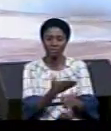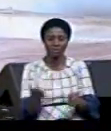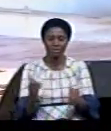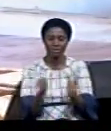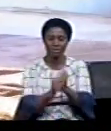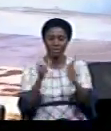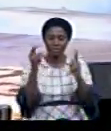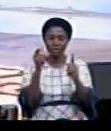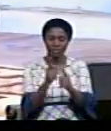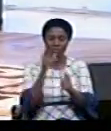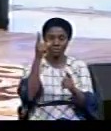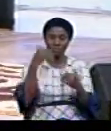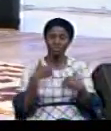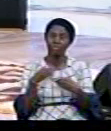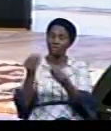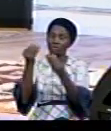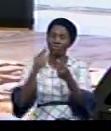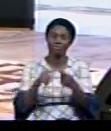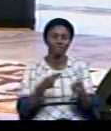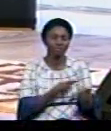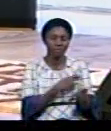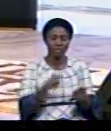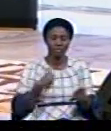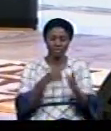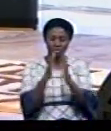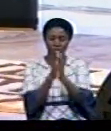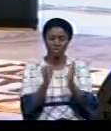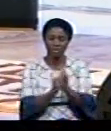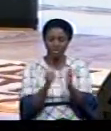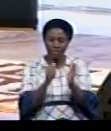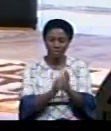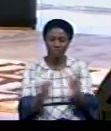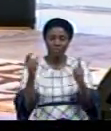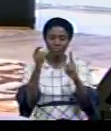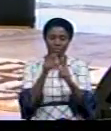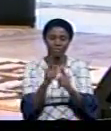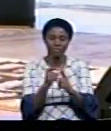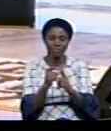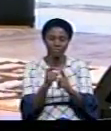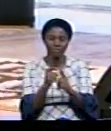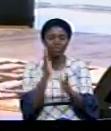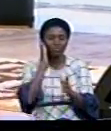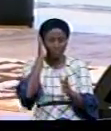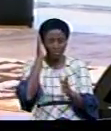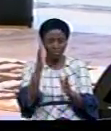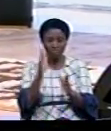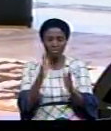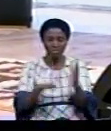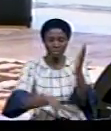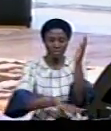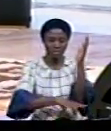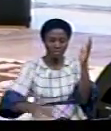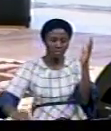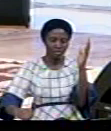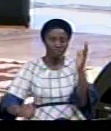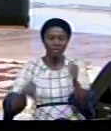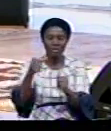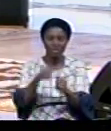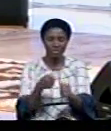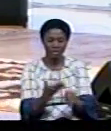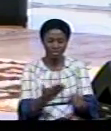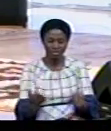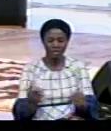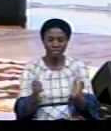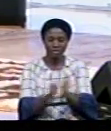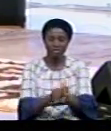word you have given to us. And we pray that that word will uproot everything